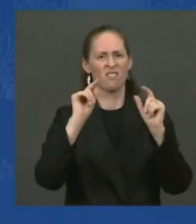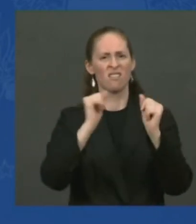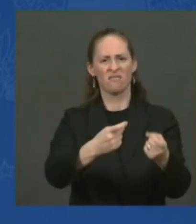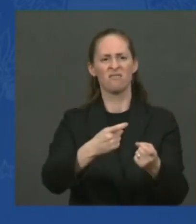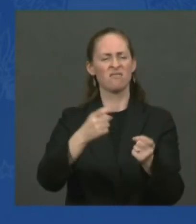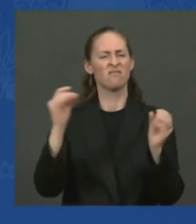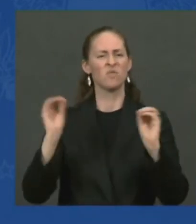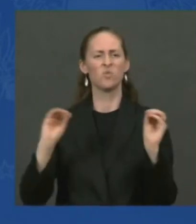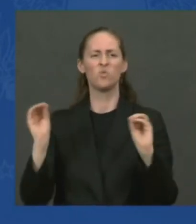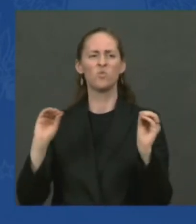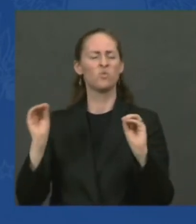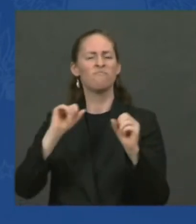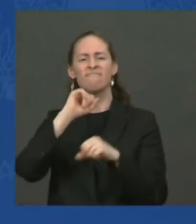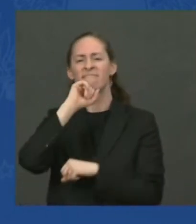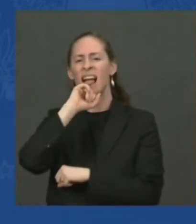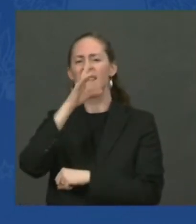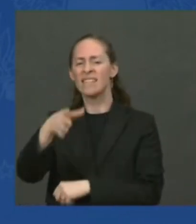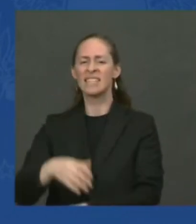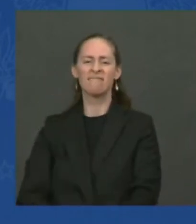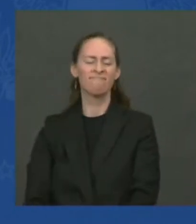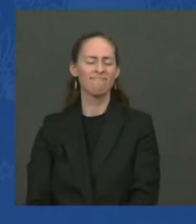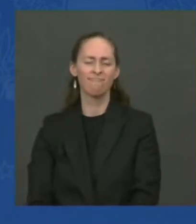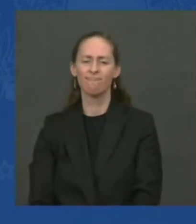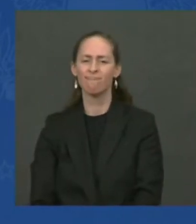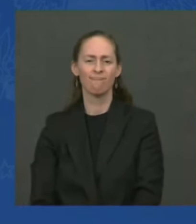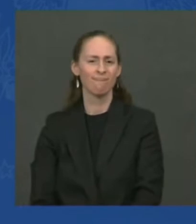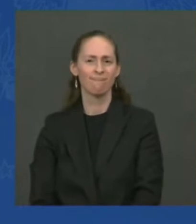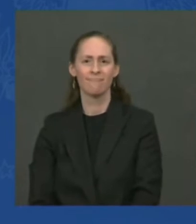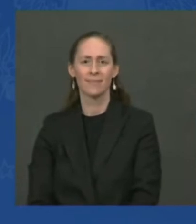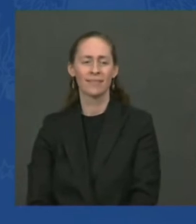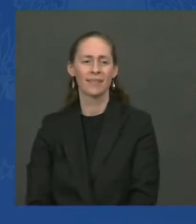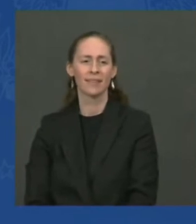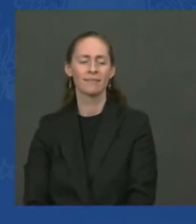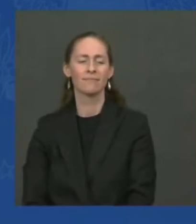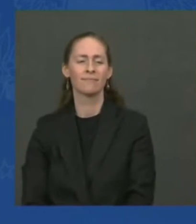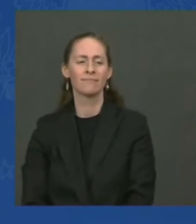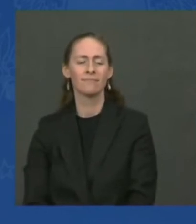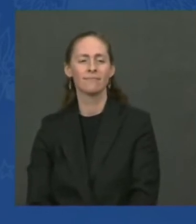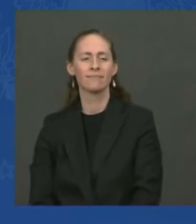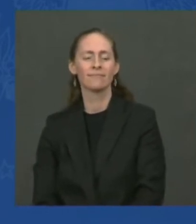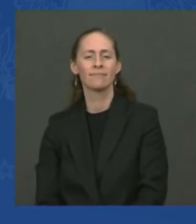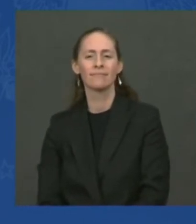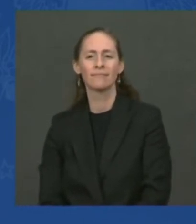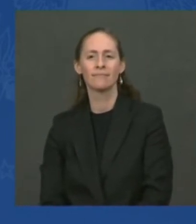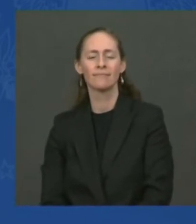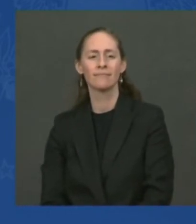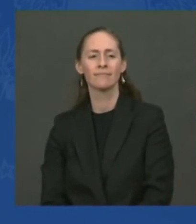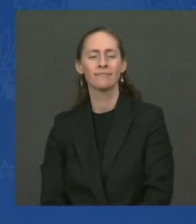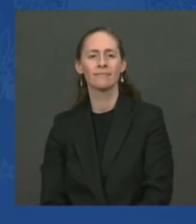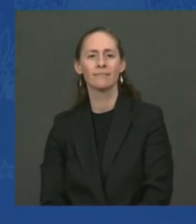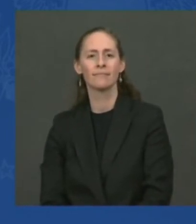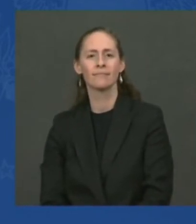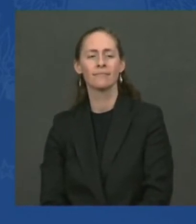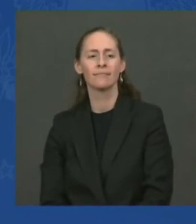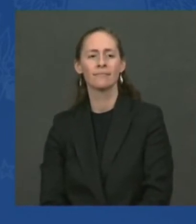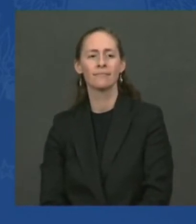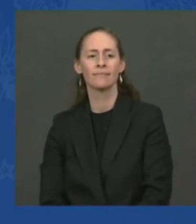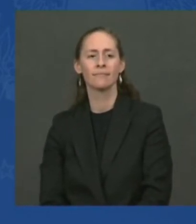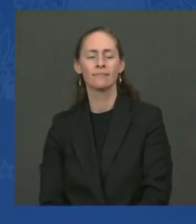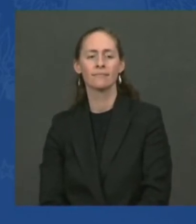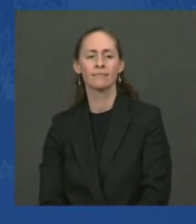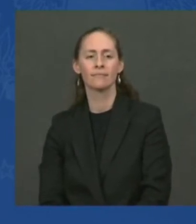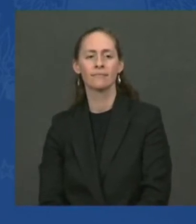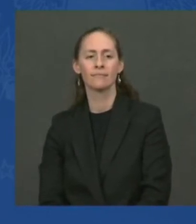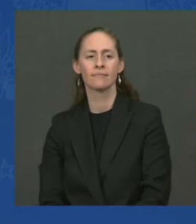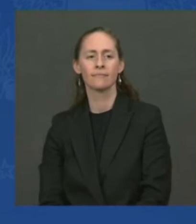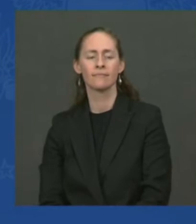taxes because of it. And it does not include, as we did the bipartisan infrastructure bill, it does